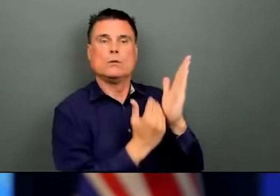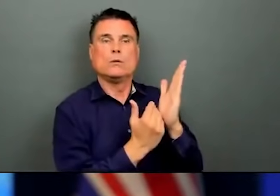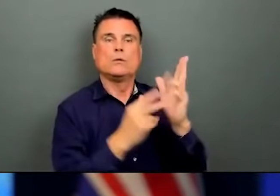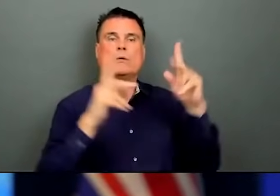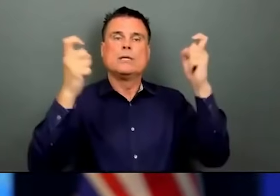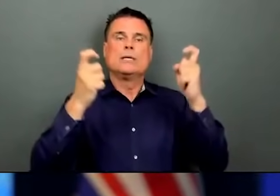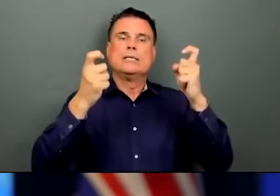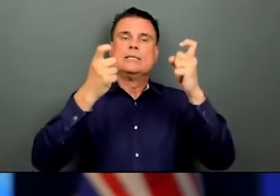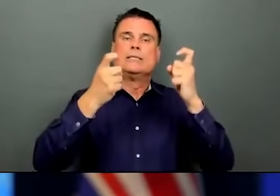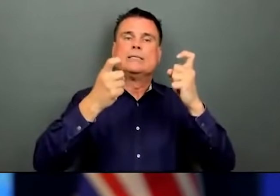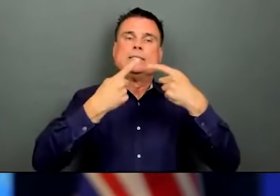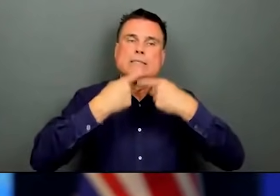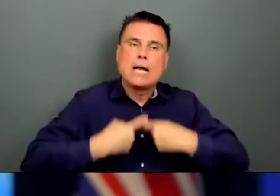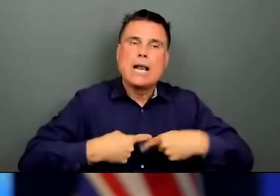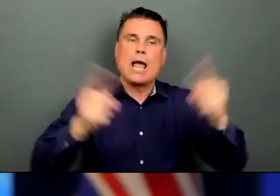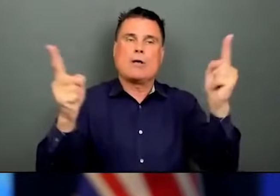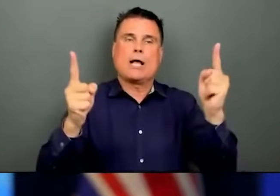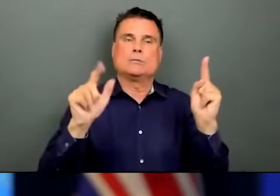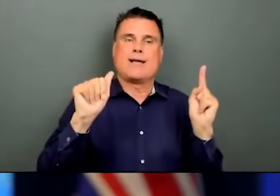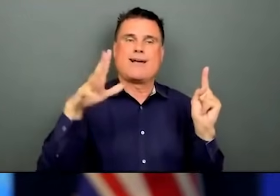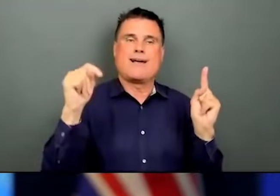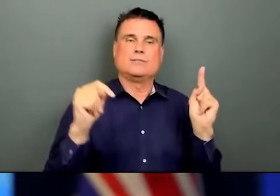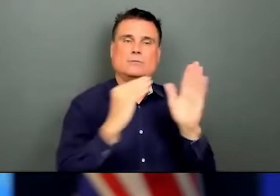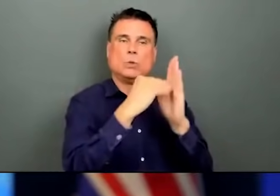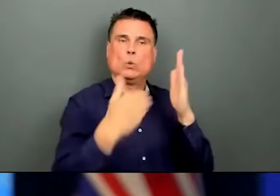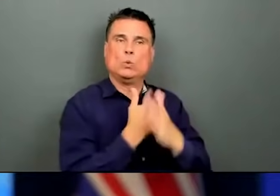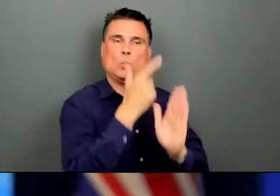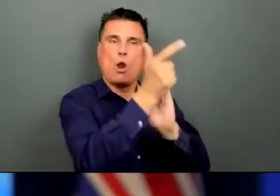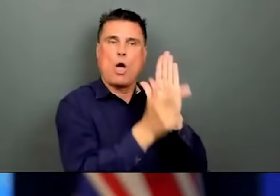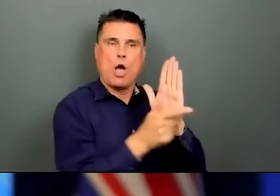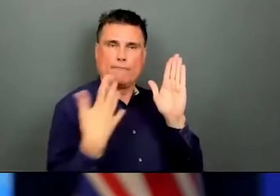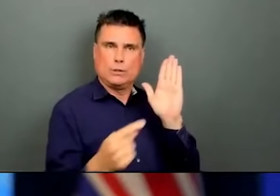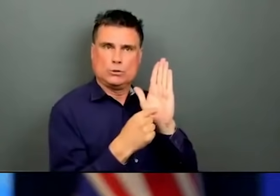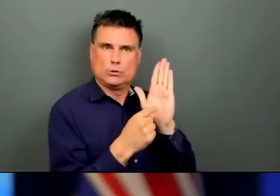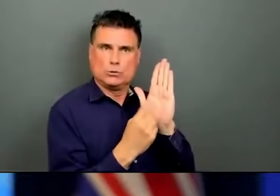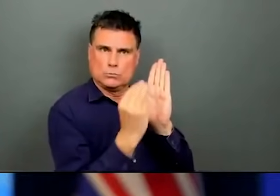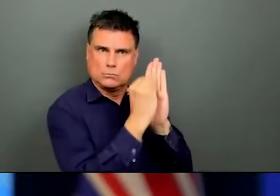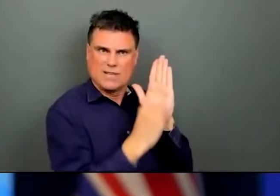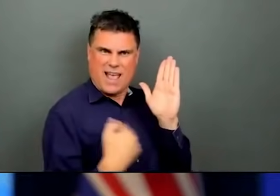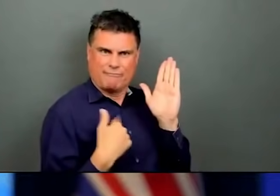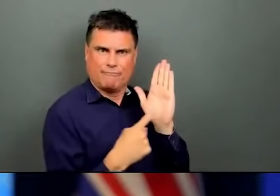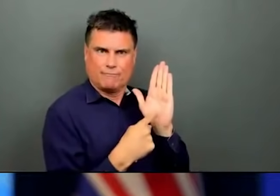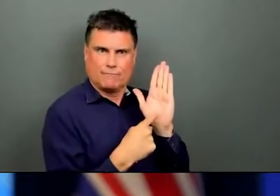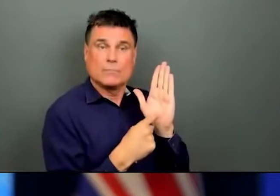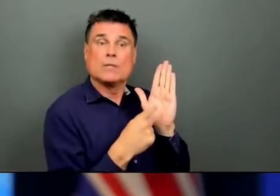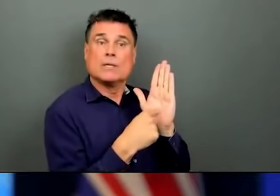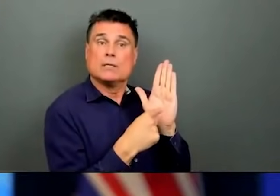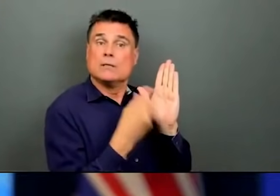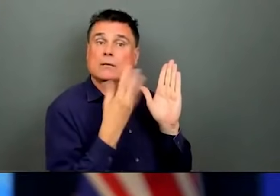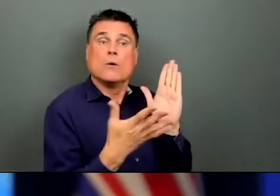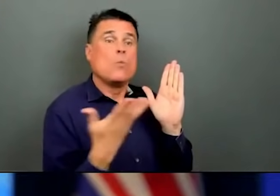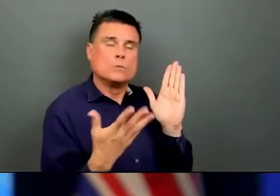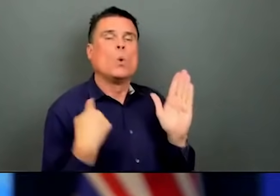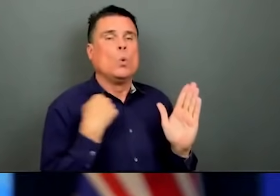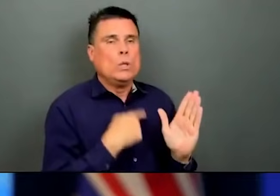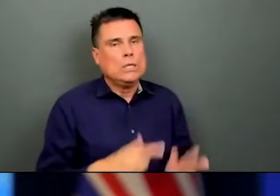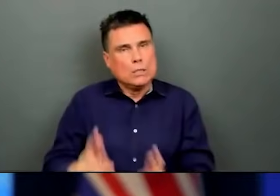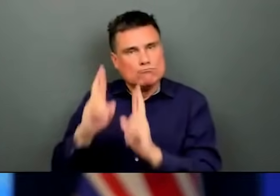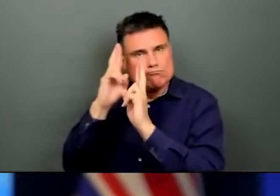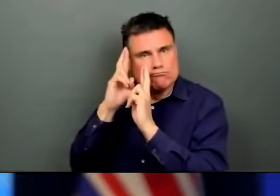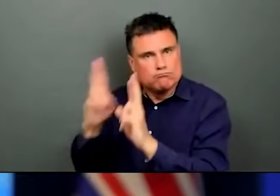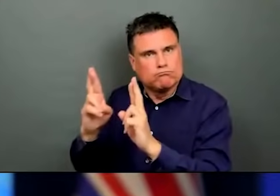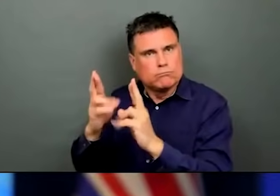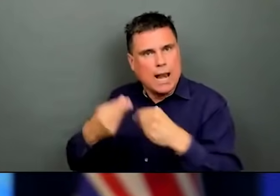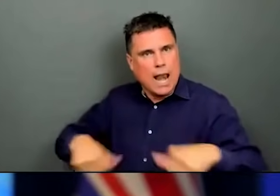I don't want things to happen. It also means I want things to happen. And that certainty on the land base across the province, I think, will be advantageous